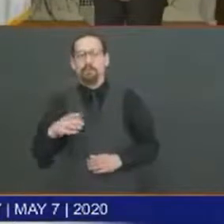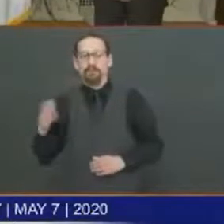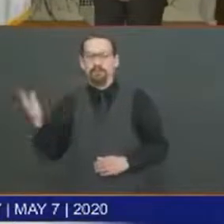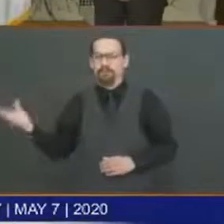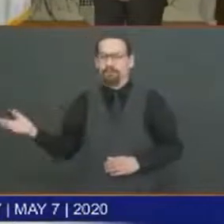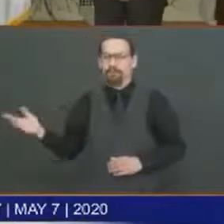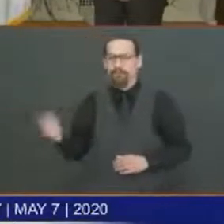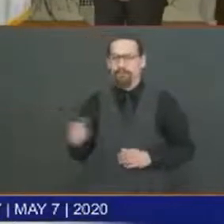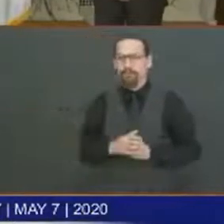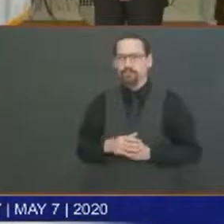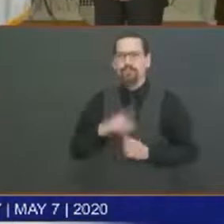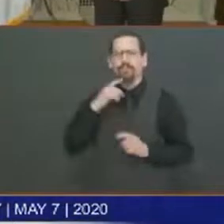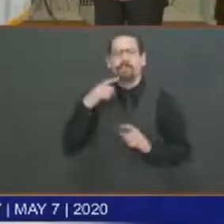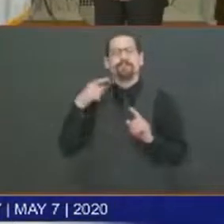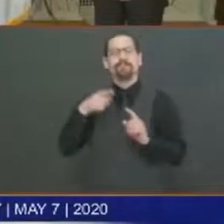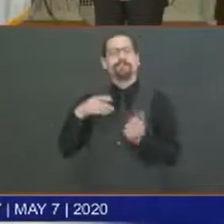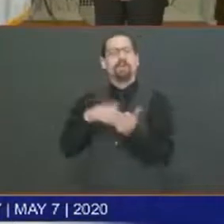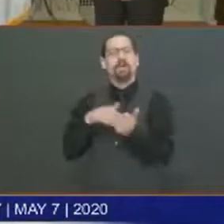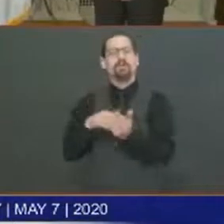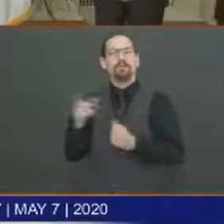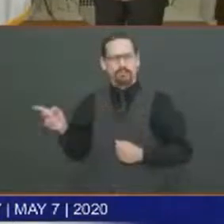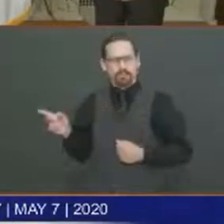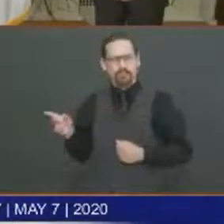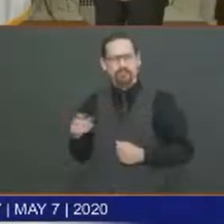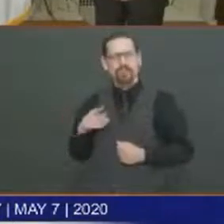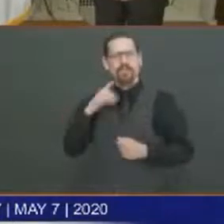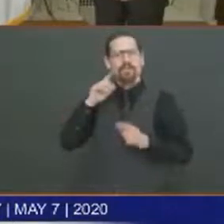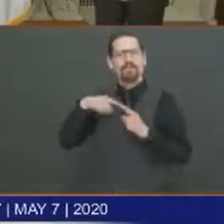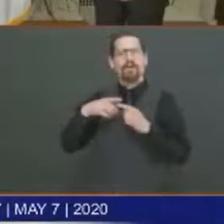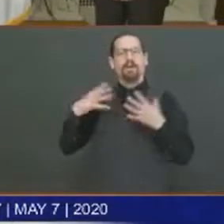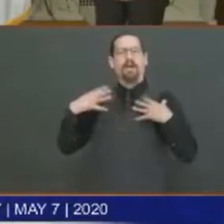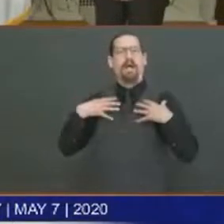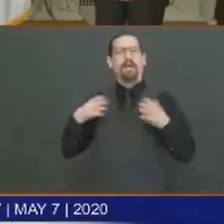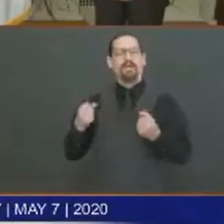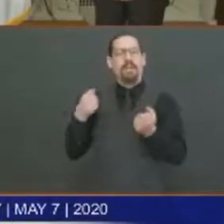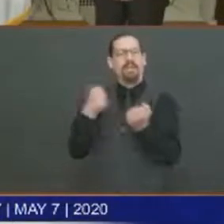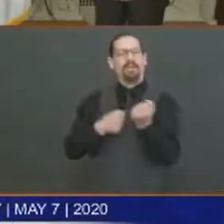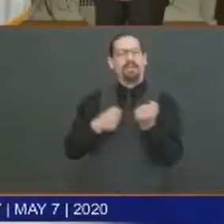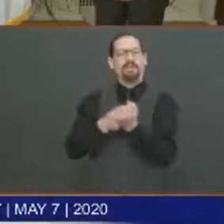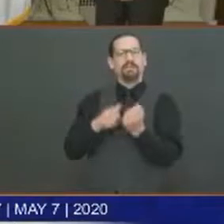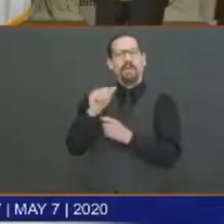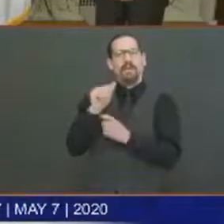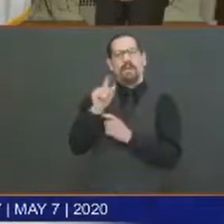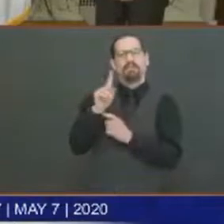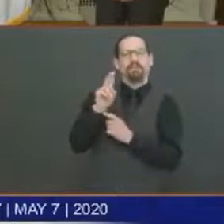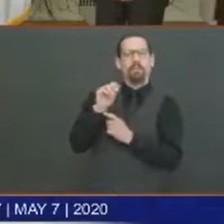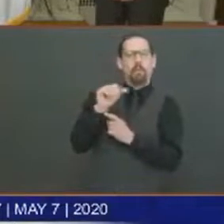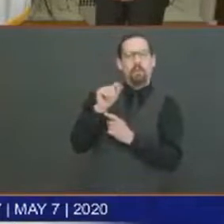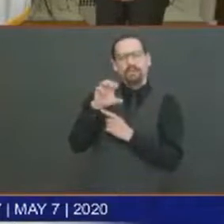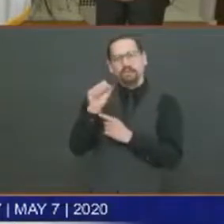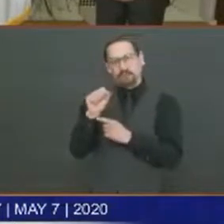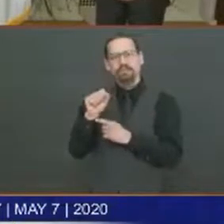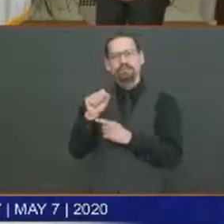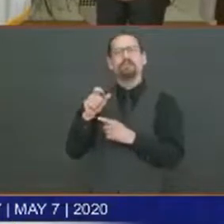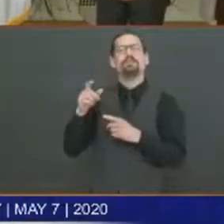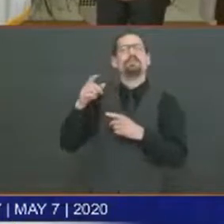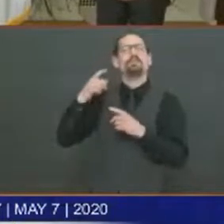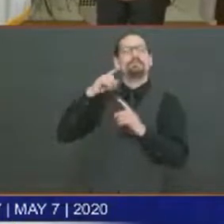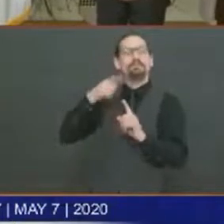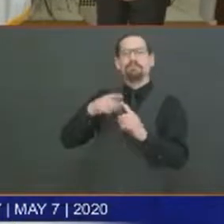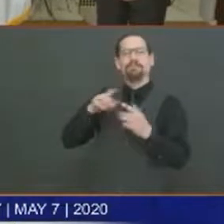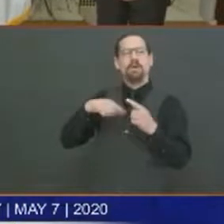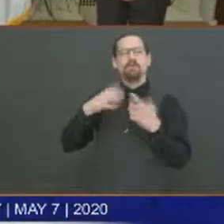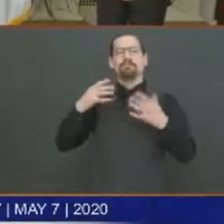from the Commission on Health Advocacy and Equity, established to advise you on racial, ethnic, cultural, and socioeconomic